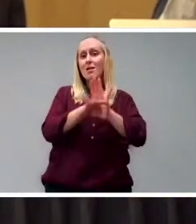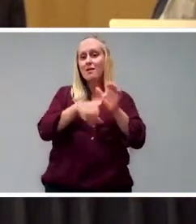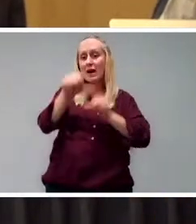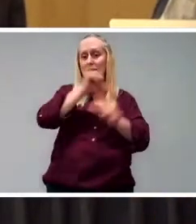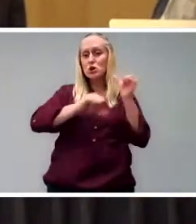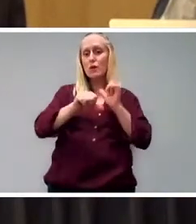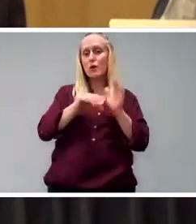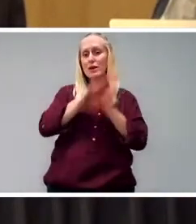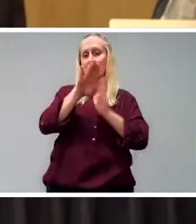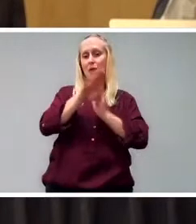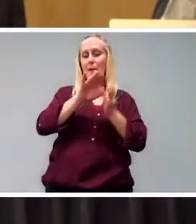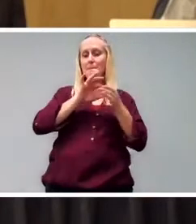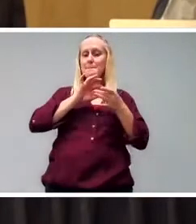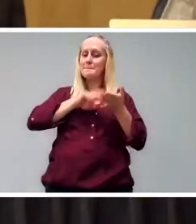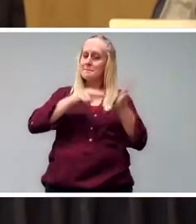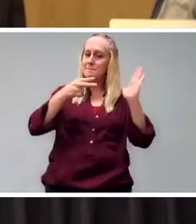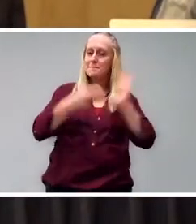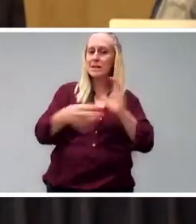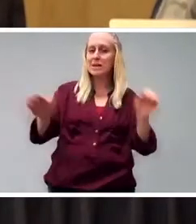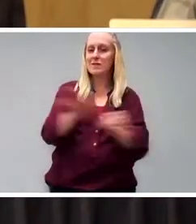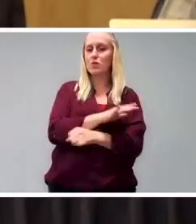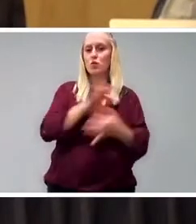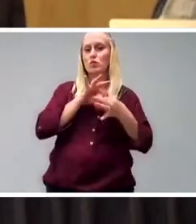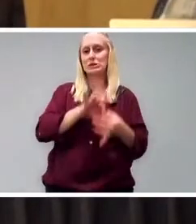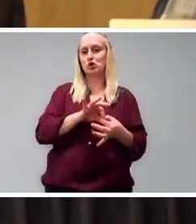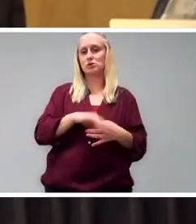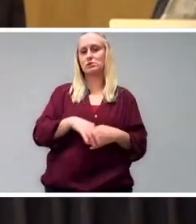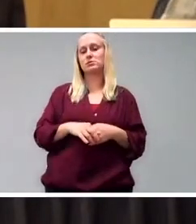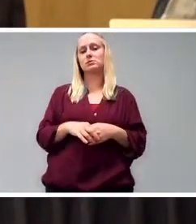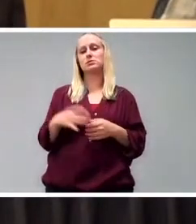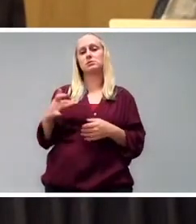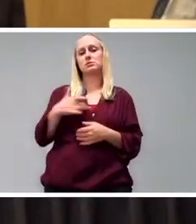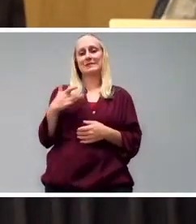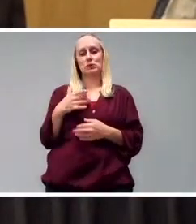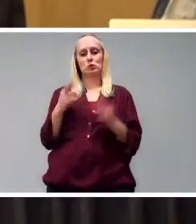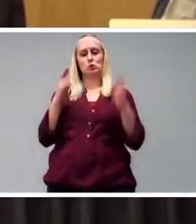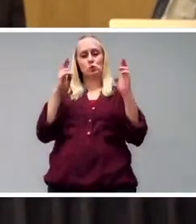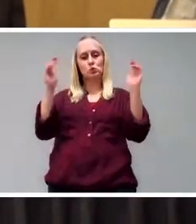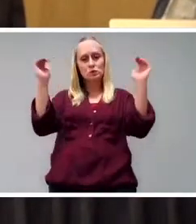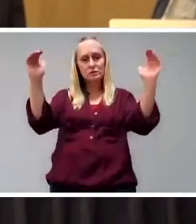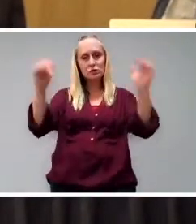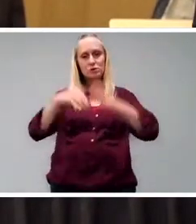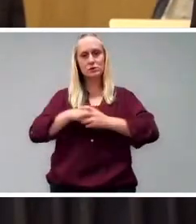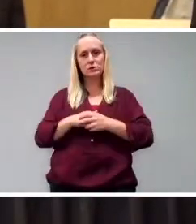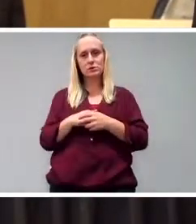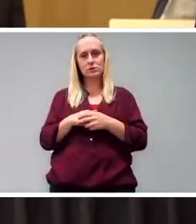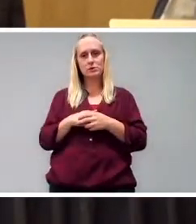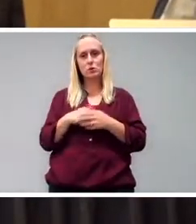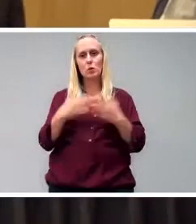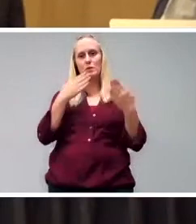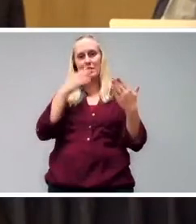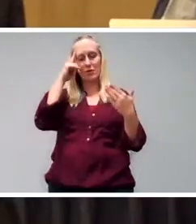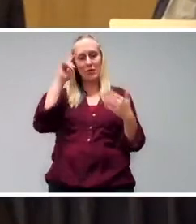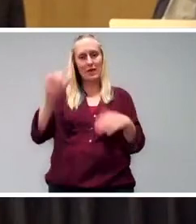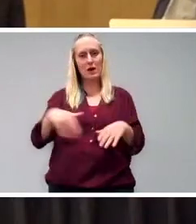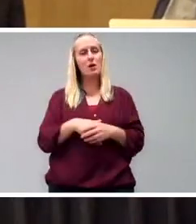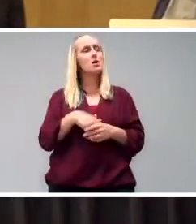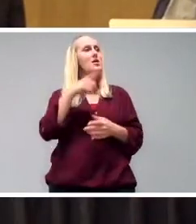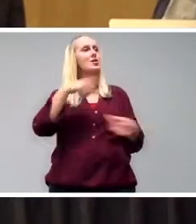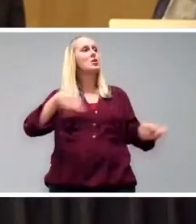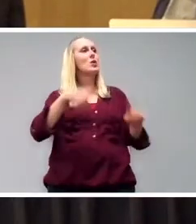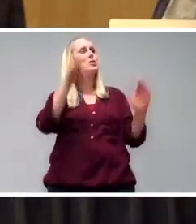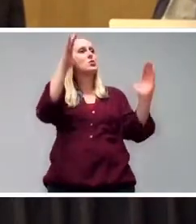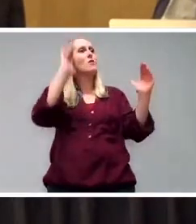really meaningful relationships, so it does feel hopeful and unified. So thanks for that observation. You are the hope for our